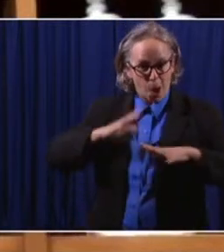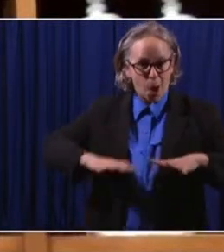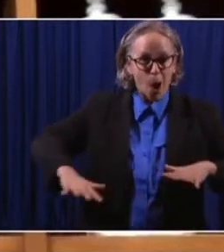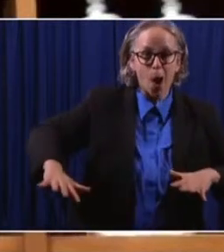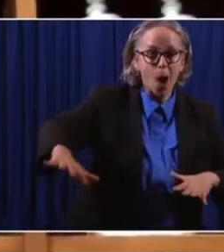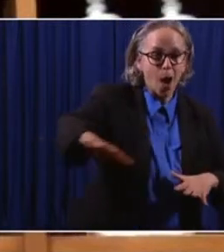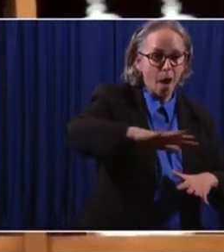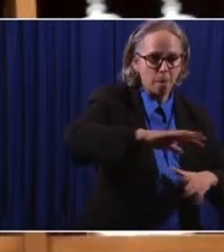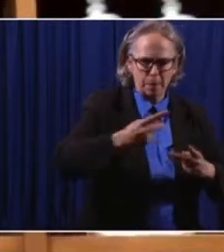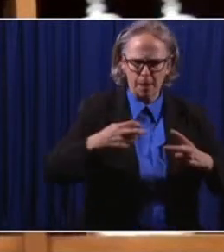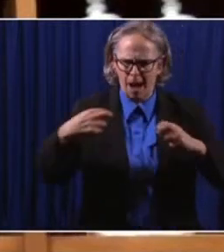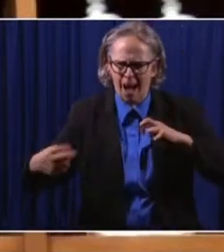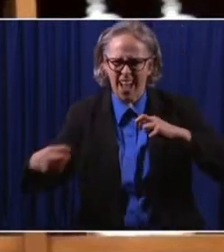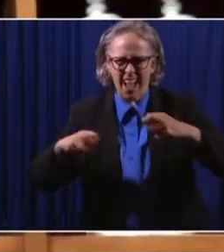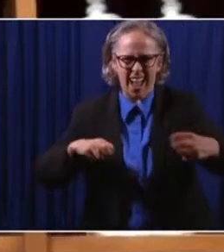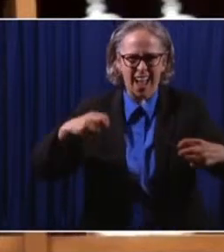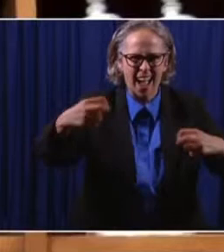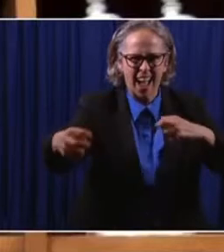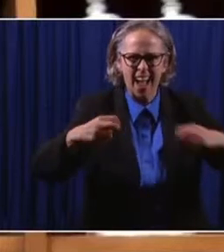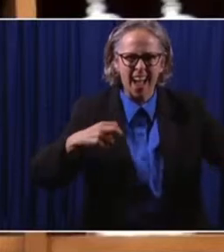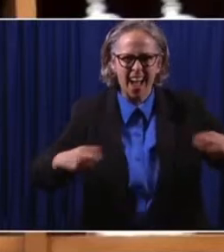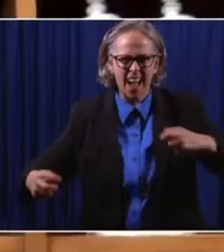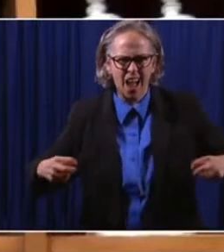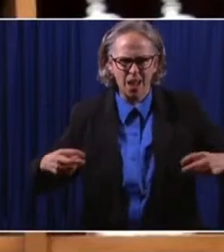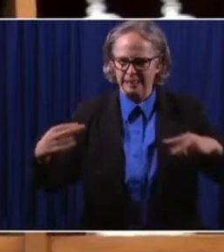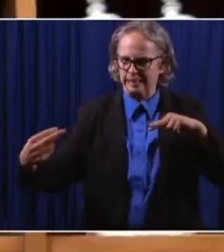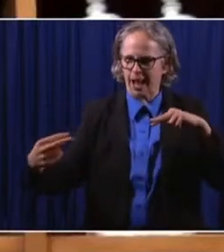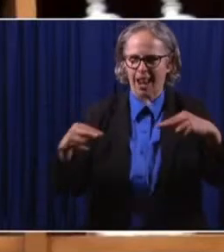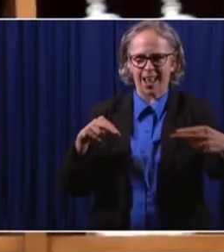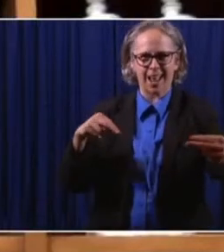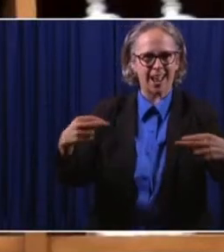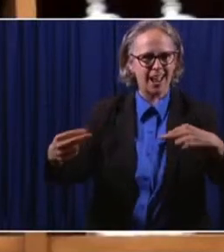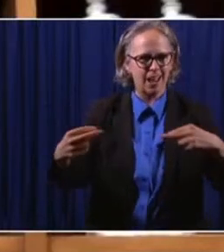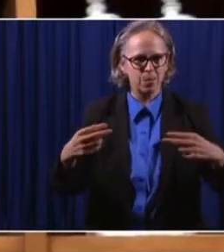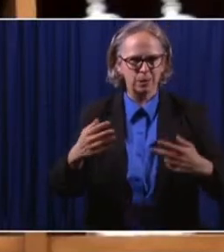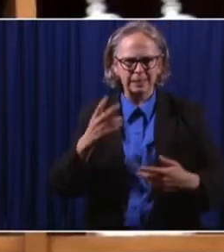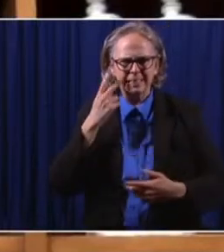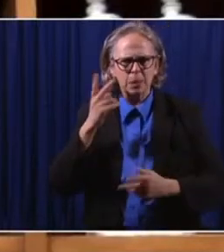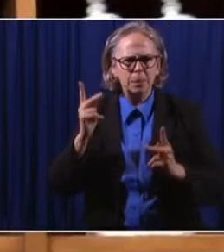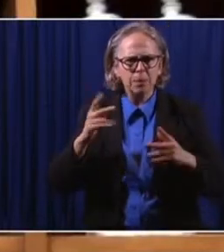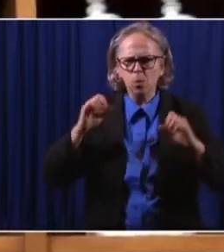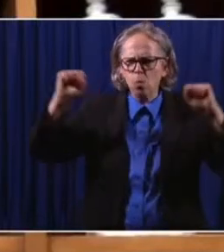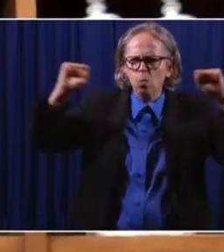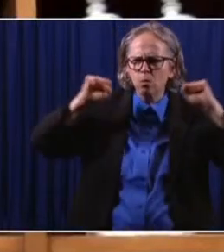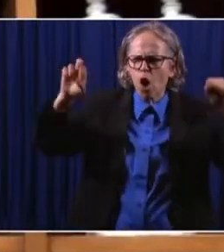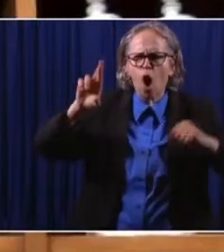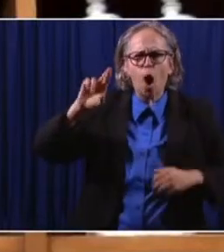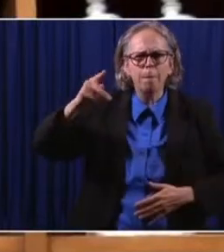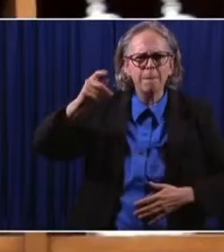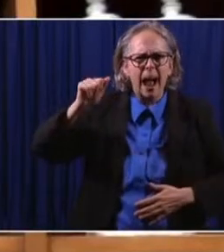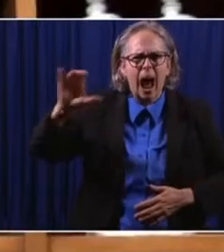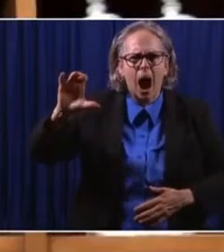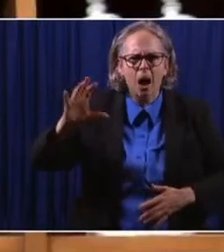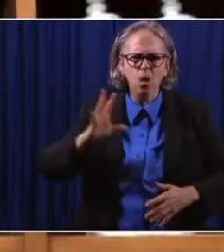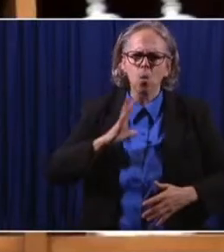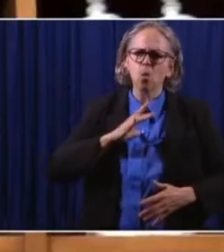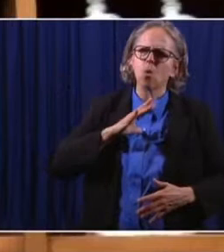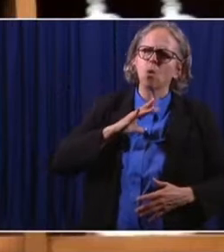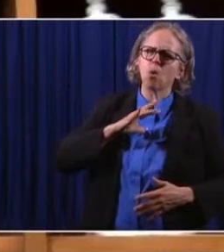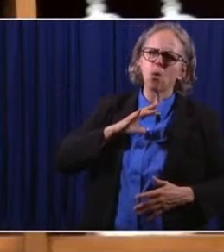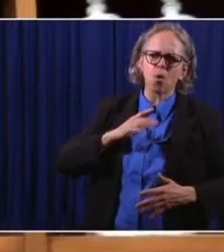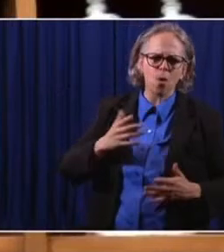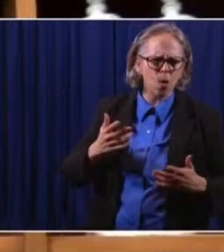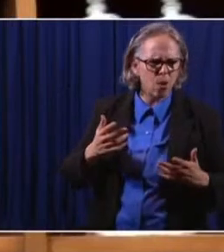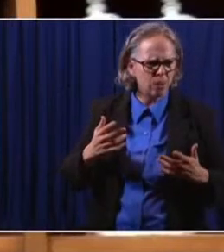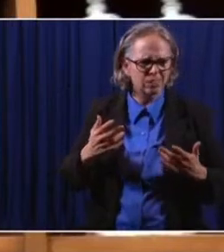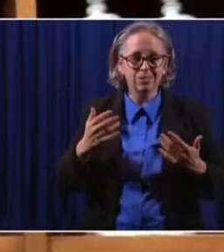RPAC, which is a recreational facility, and they're working out in a physically distanced environment. And even when you just walk around campus, I think